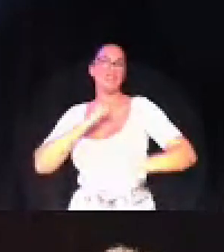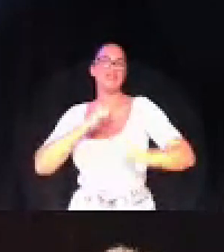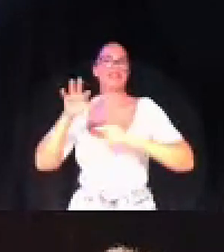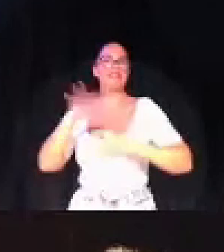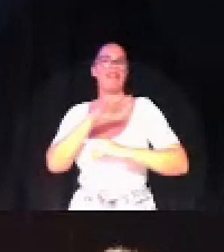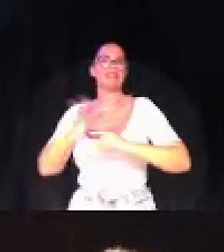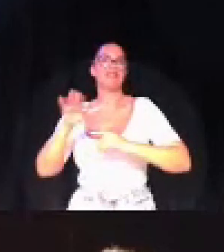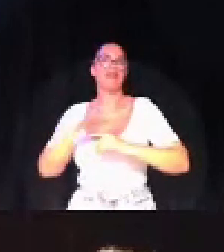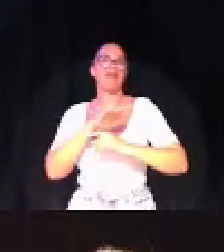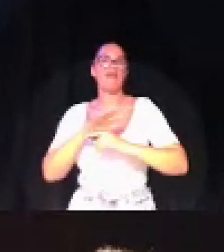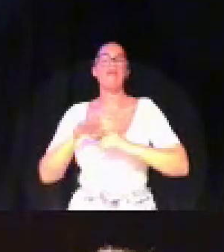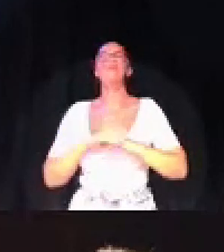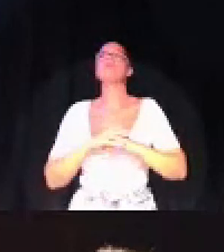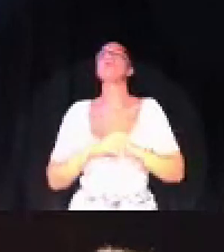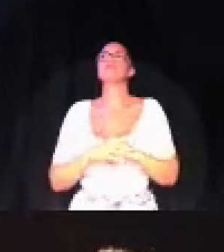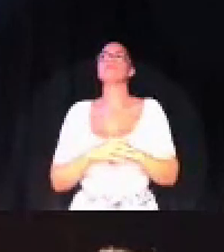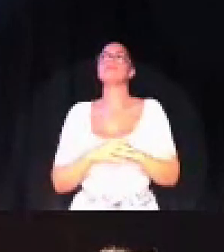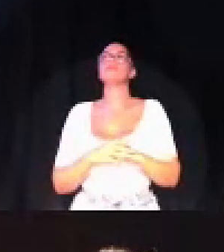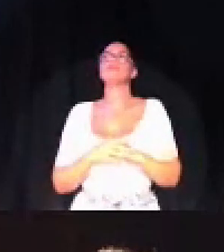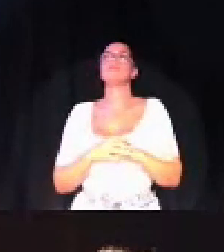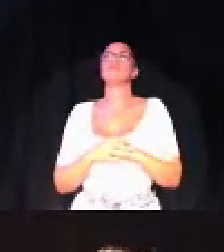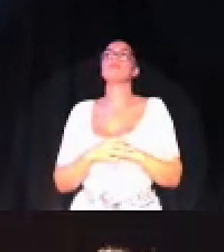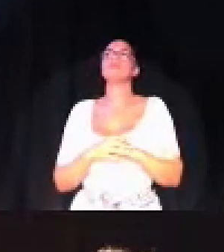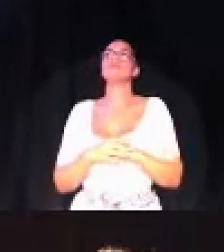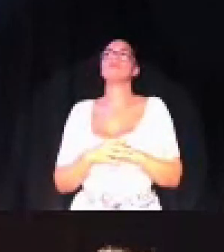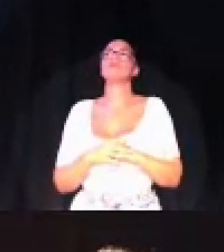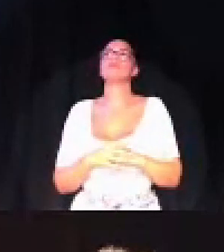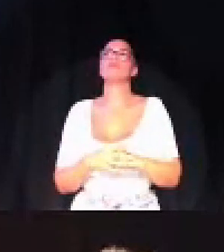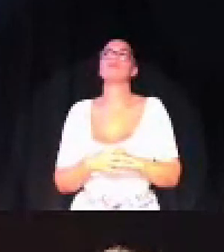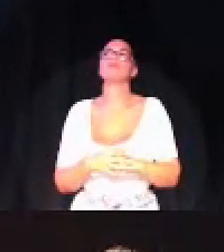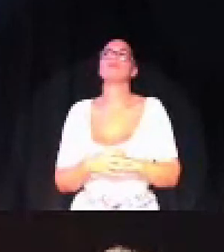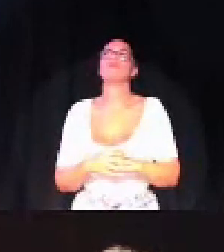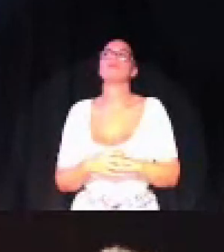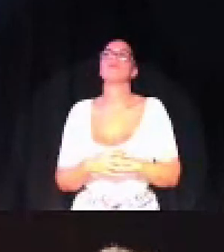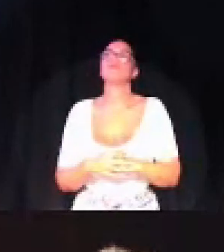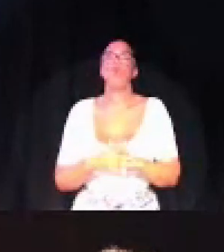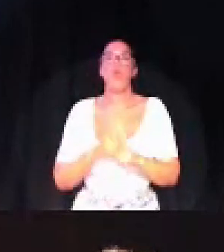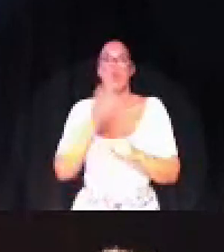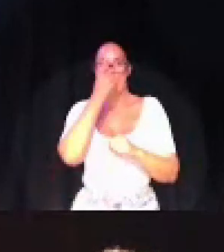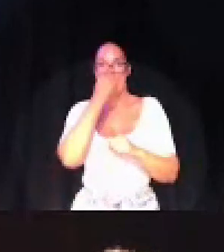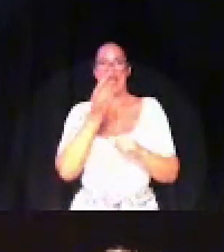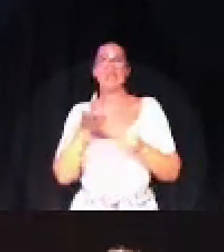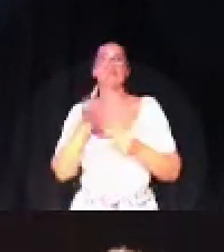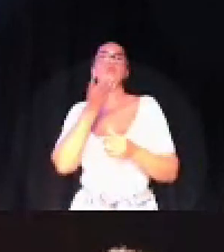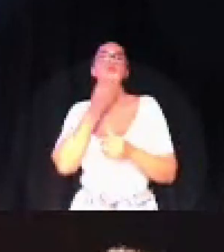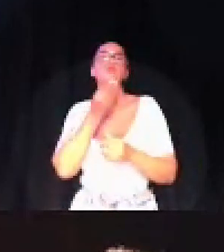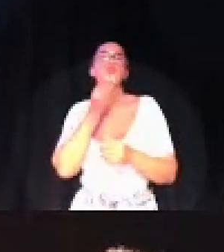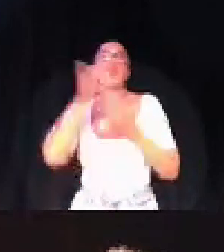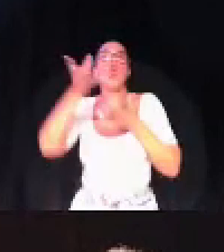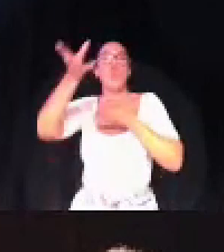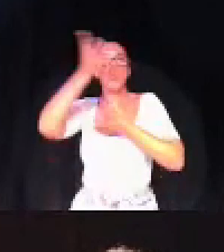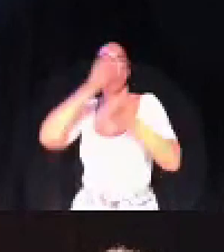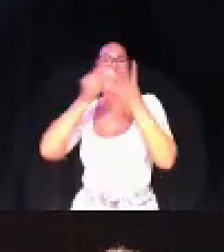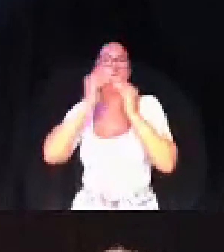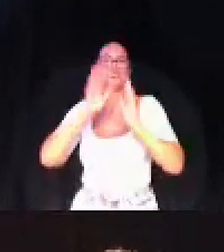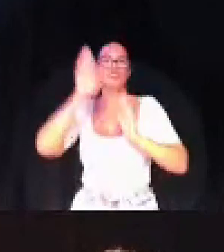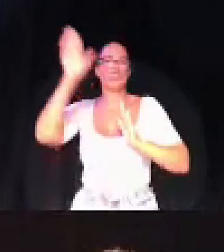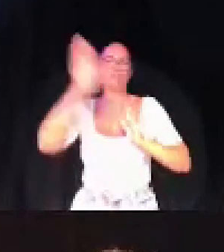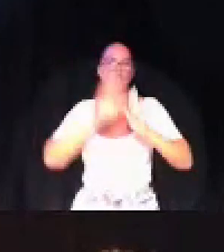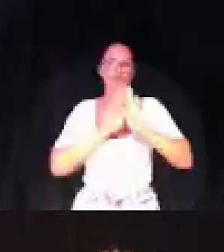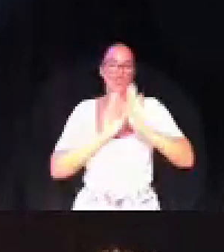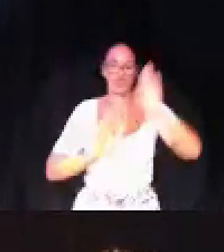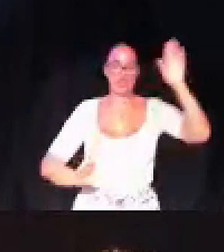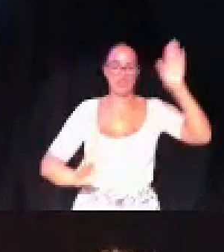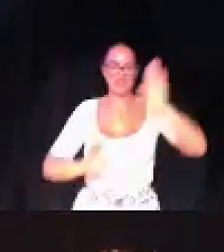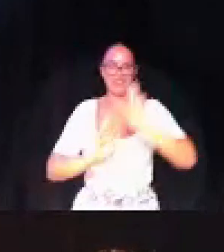Like, I think you can use things like machine learning and that kind of thing to like learn gestures and that kind of thing, which I think a